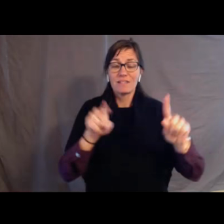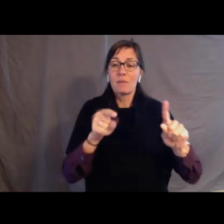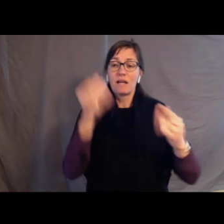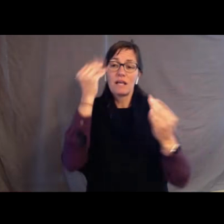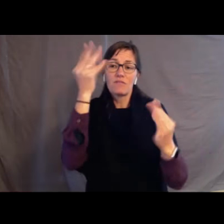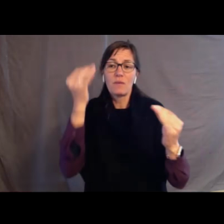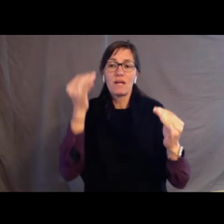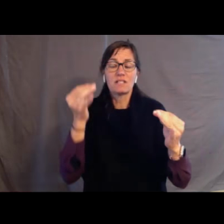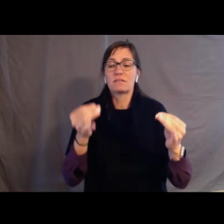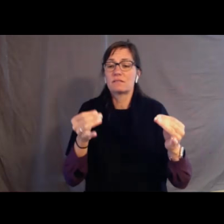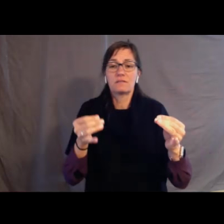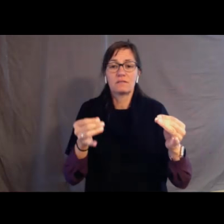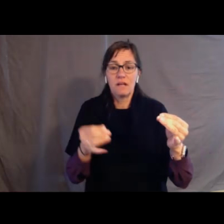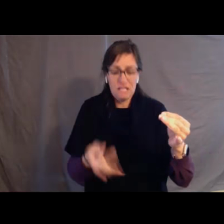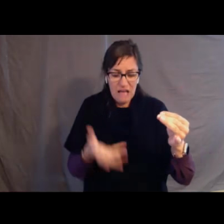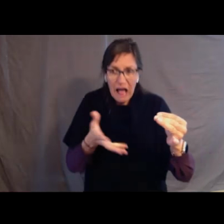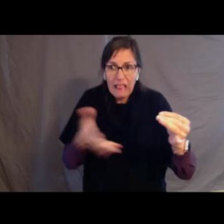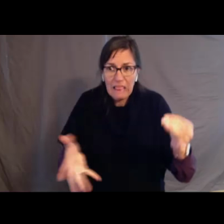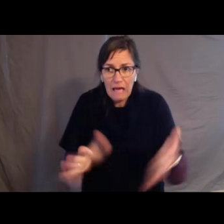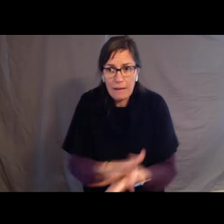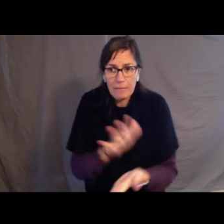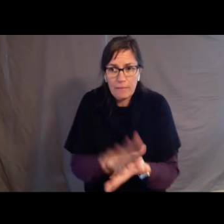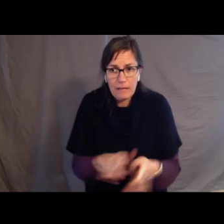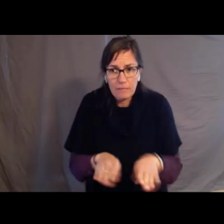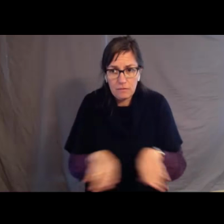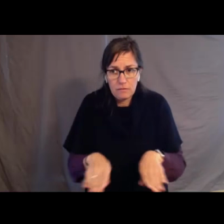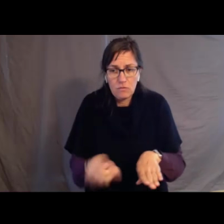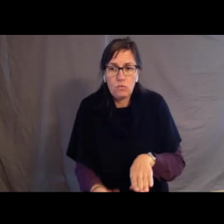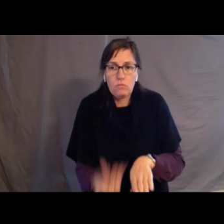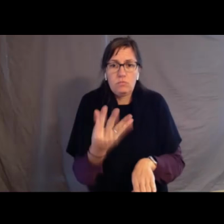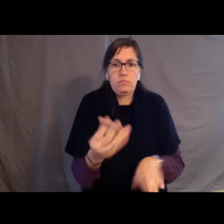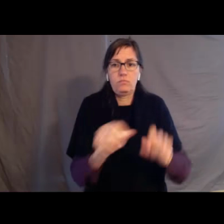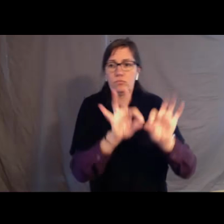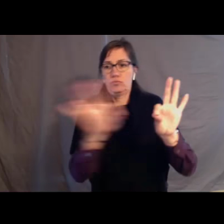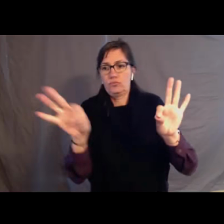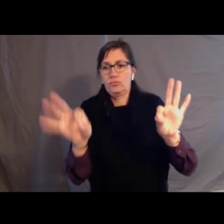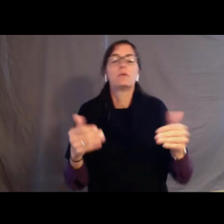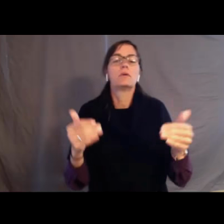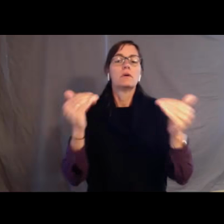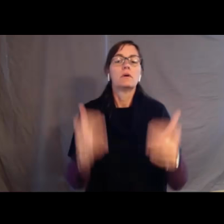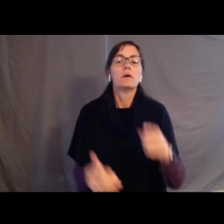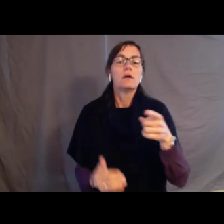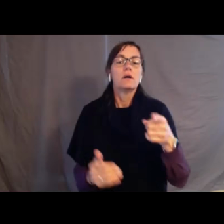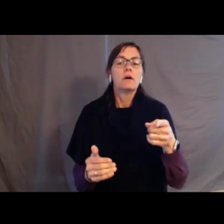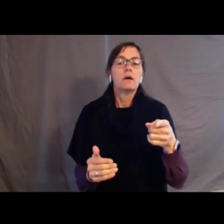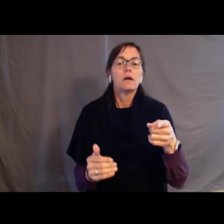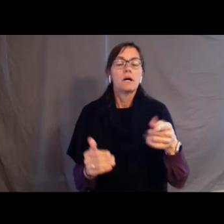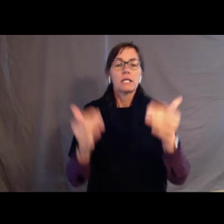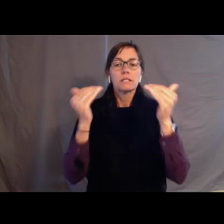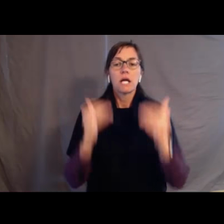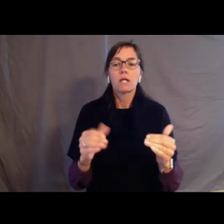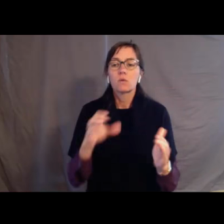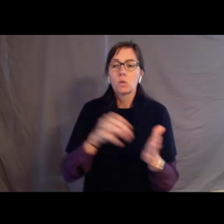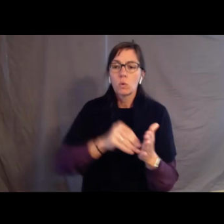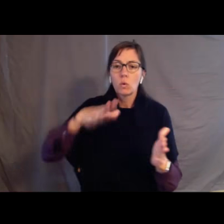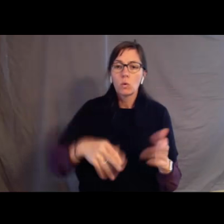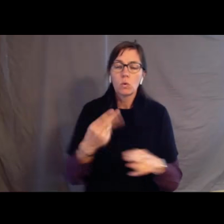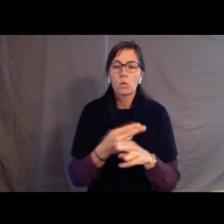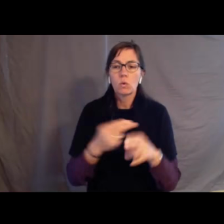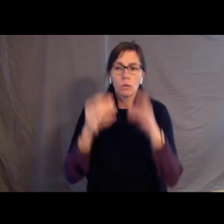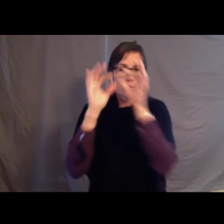of device and which kinds of supports to put in place. This is an example of a student using a telescope,